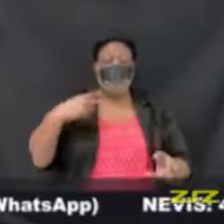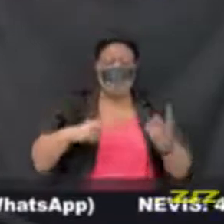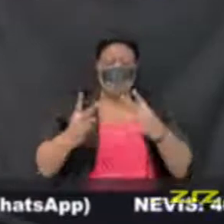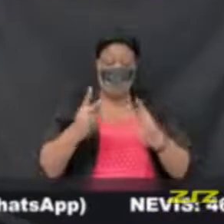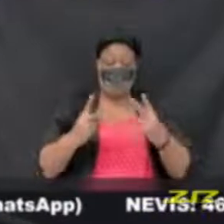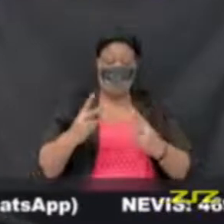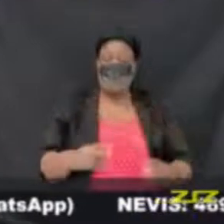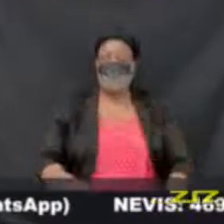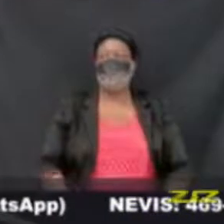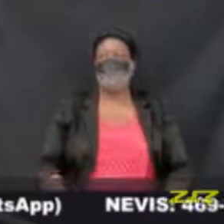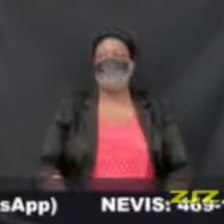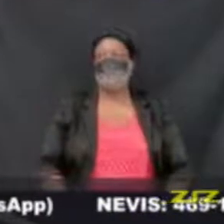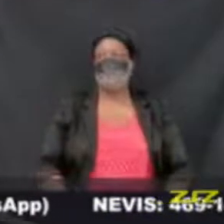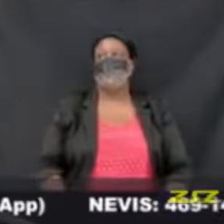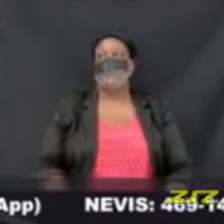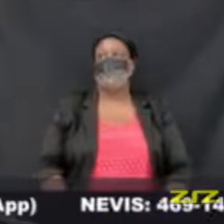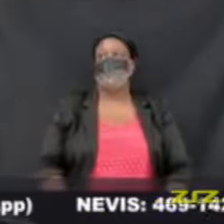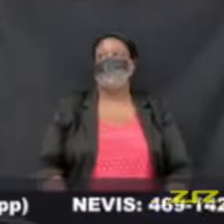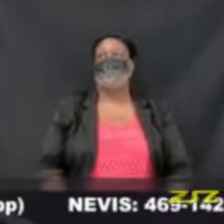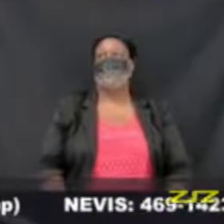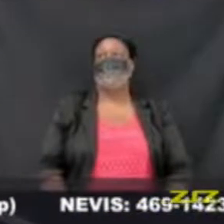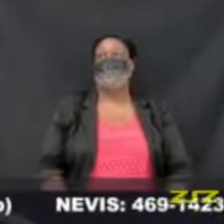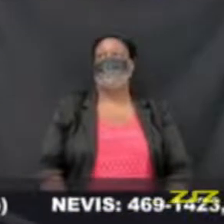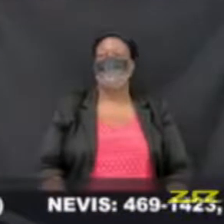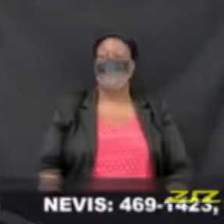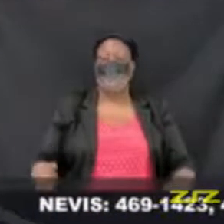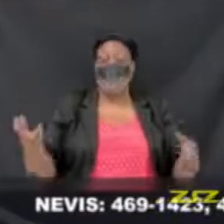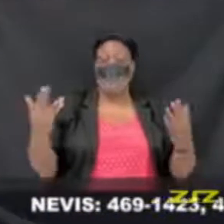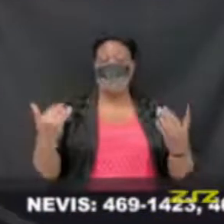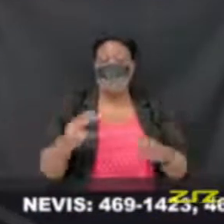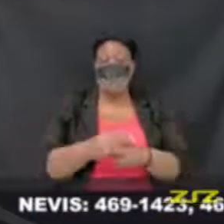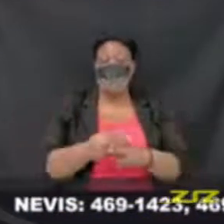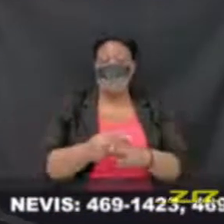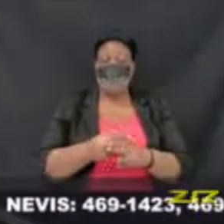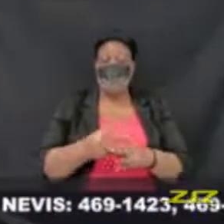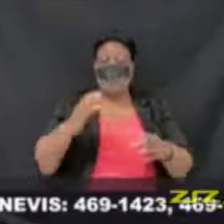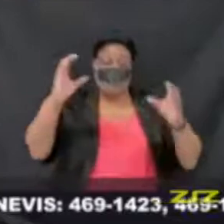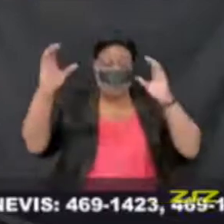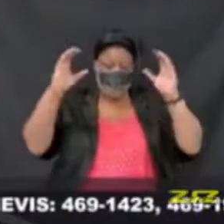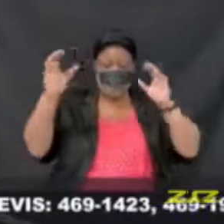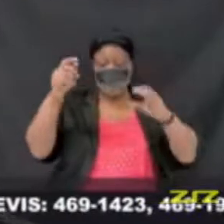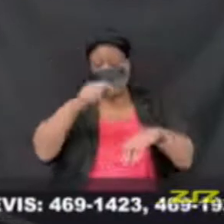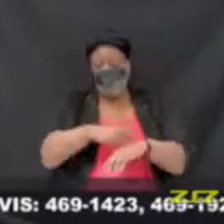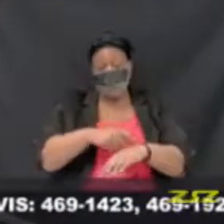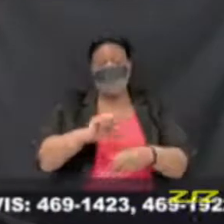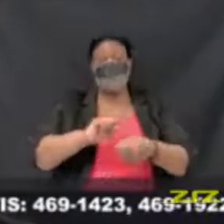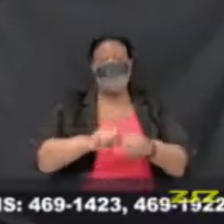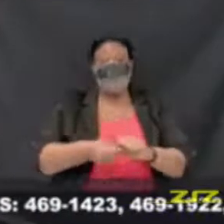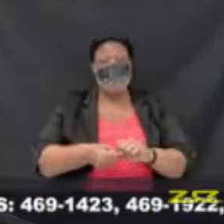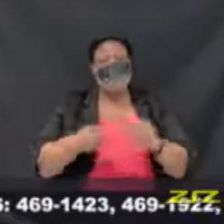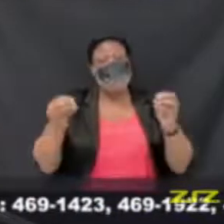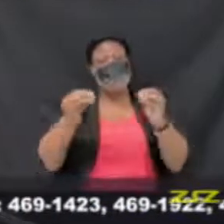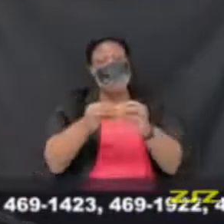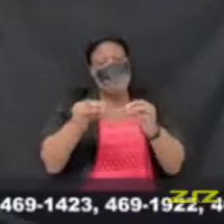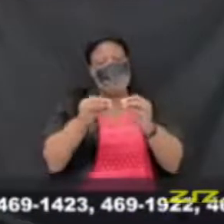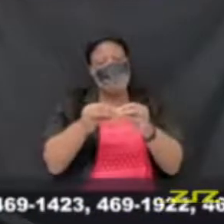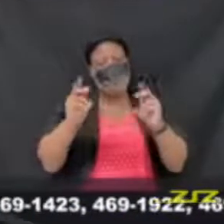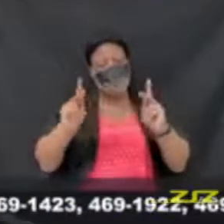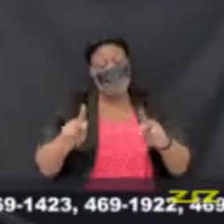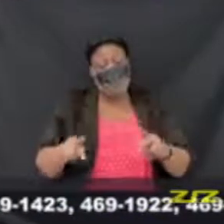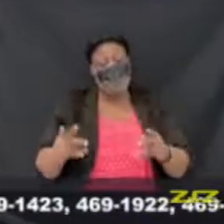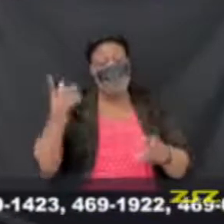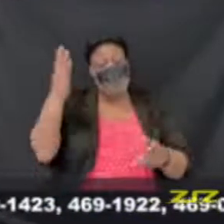and Nevis, bearing in mind that we are now going into the festive season. So we have to make this strong appeal to everyone to